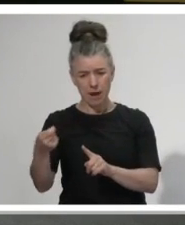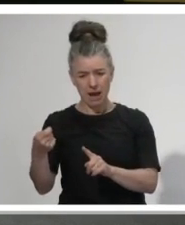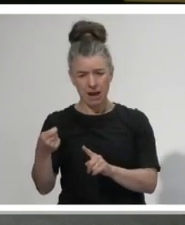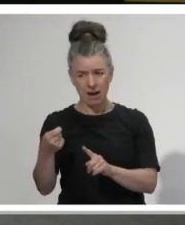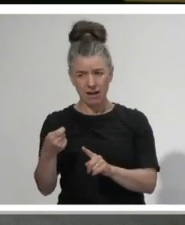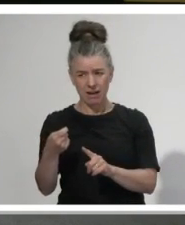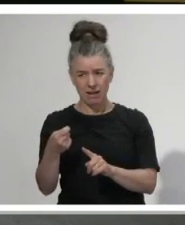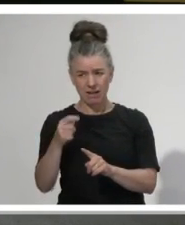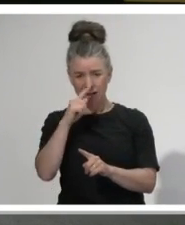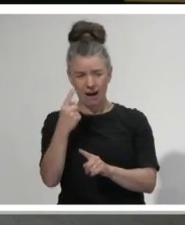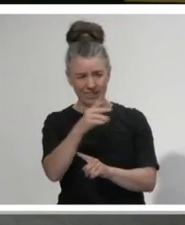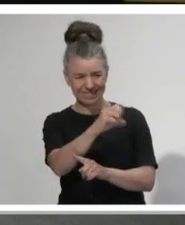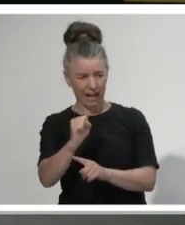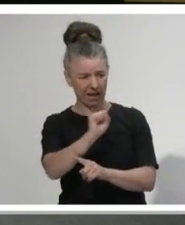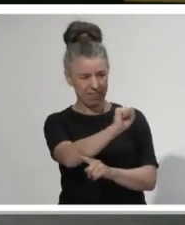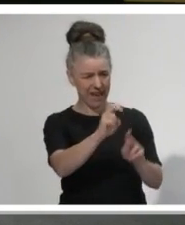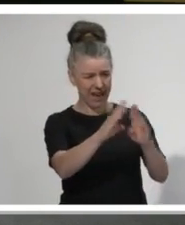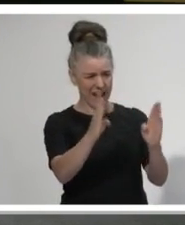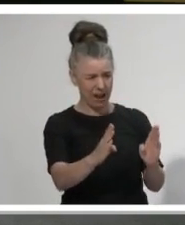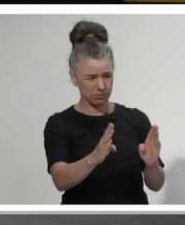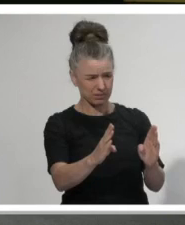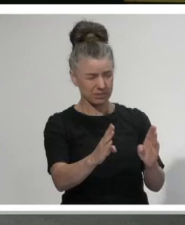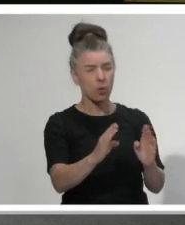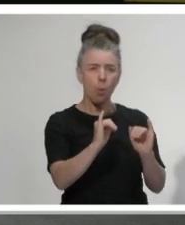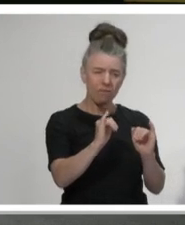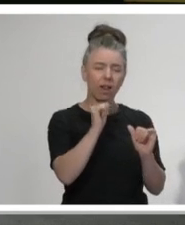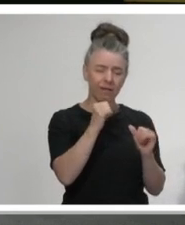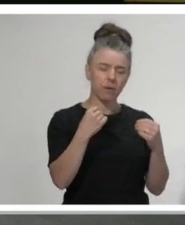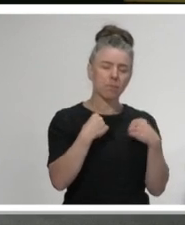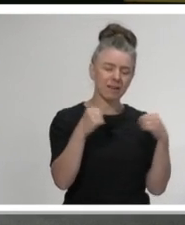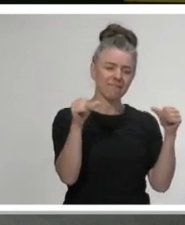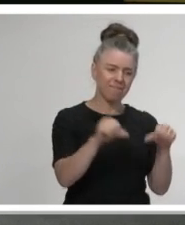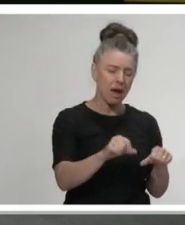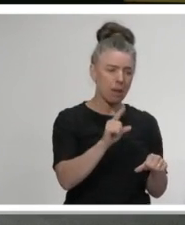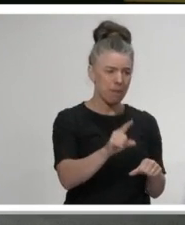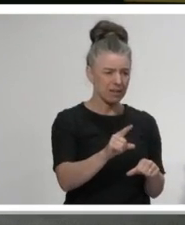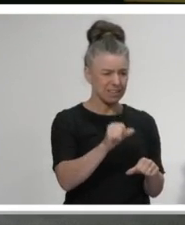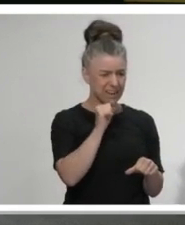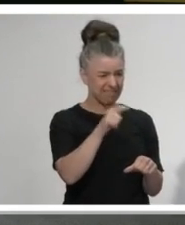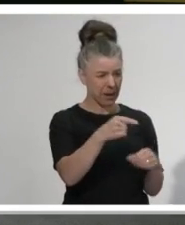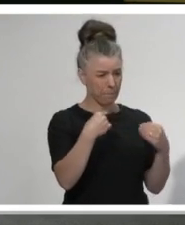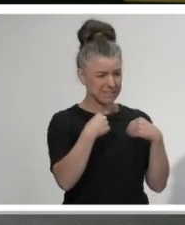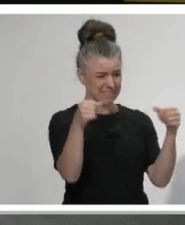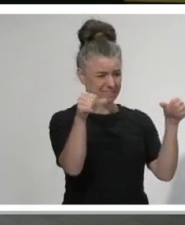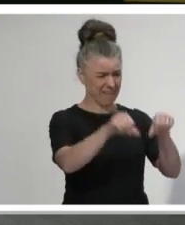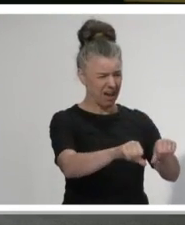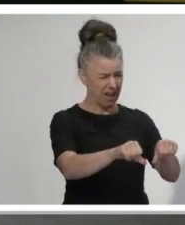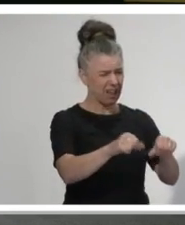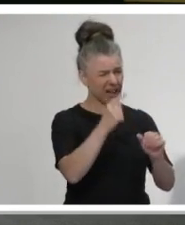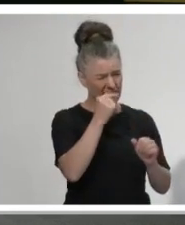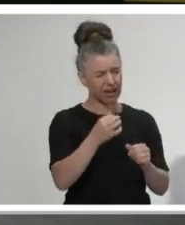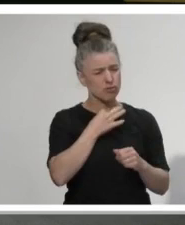owner's house, which I know it's an unfortunate and horrible situation, but you no doubt have to balance taxpayer risk as well